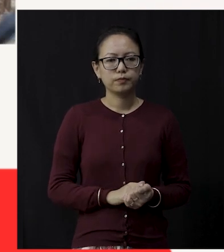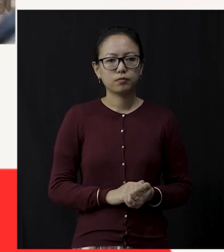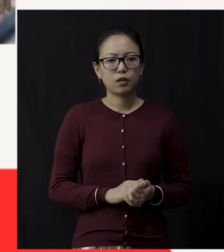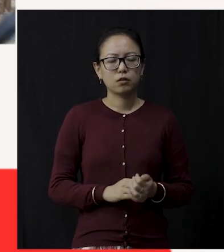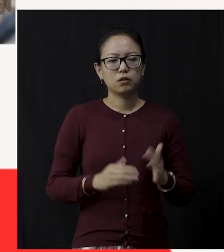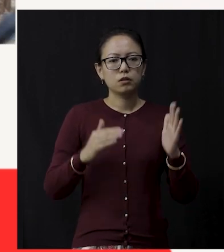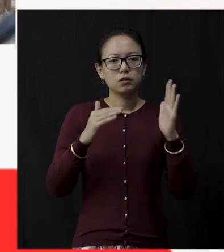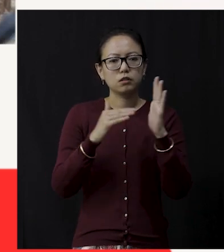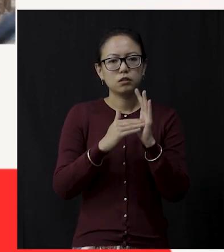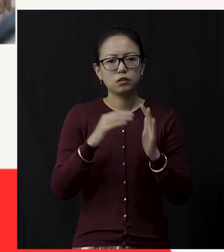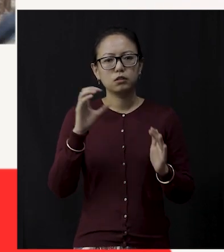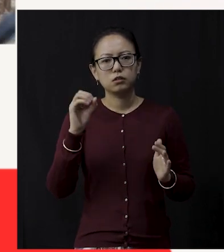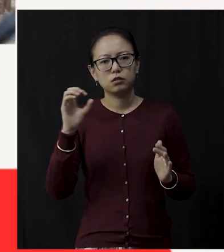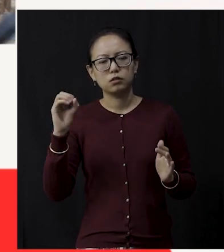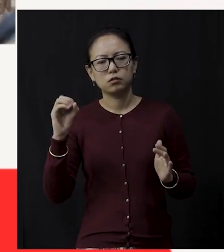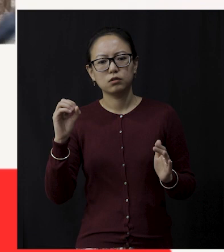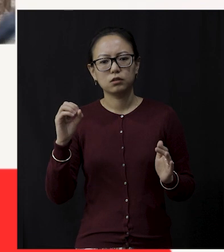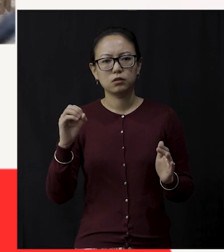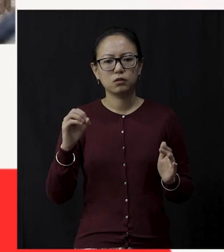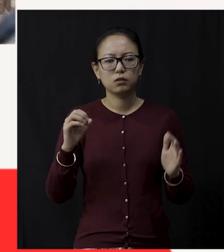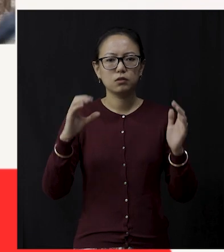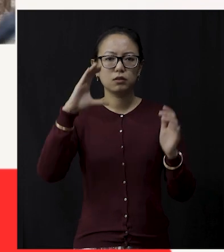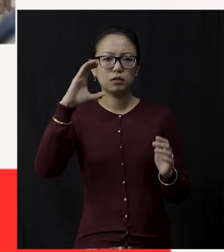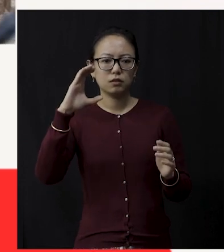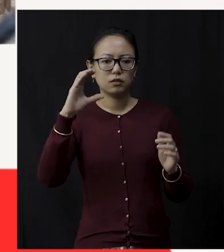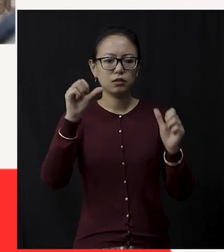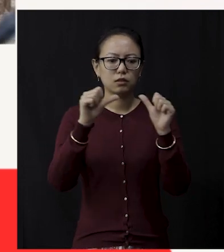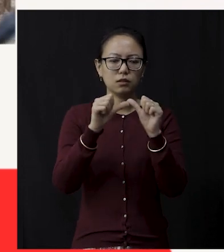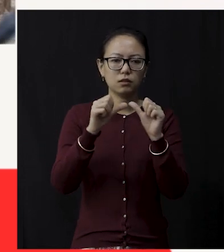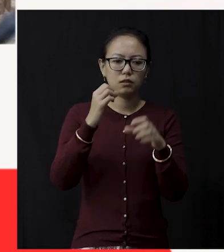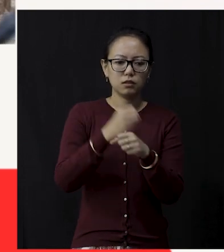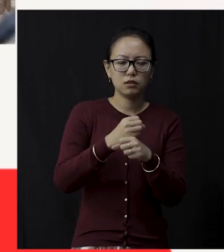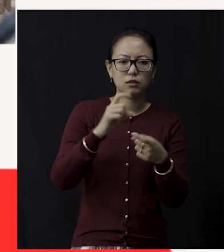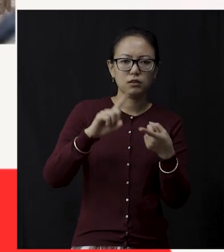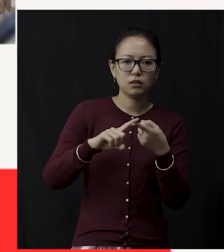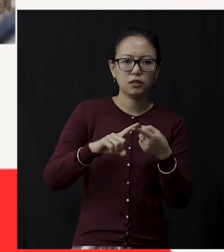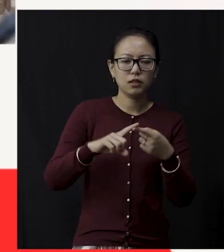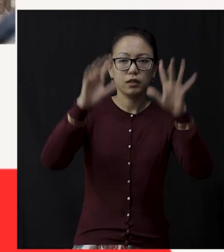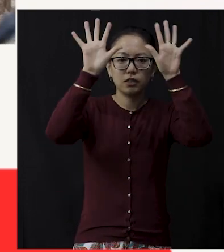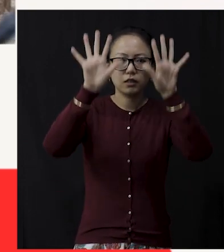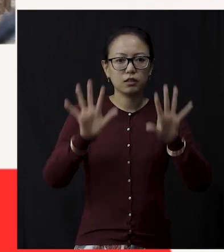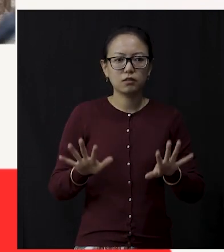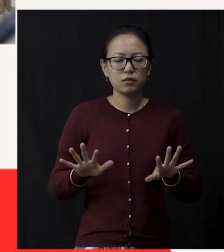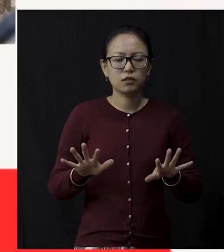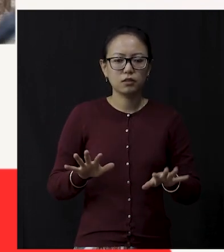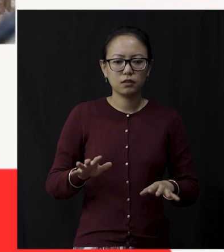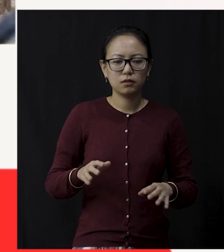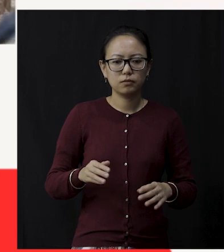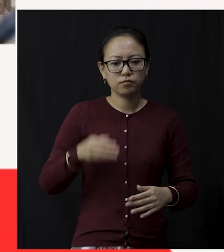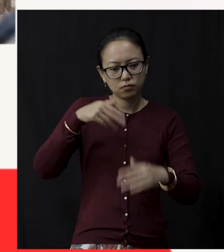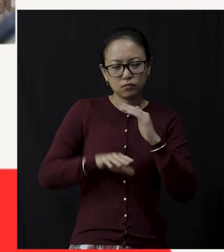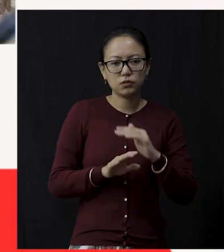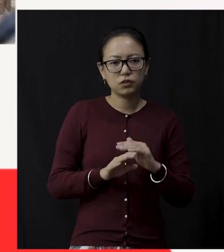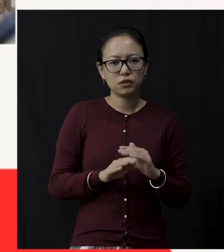in a big cage. Okay, and we can see trees around, and also there are